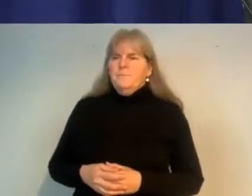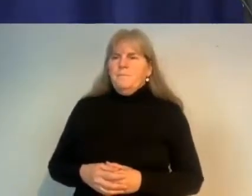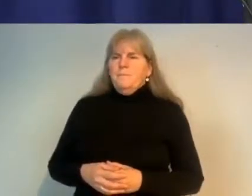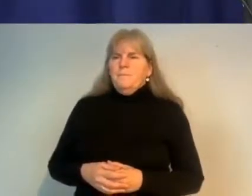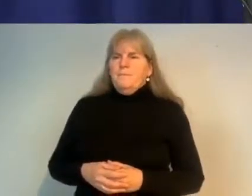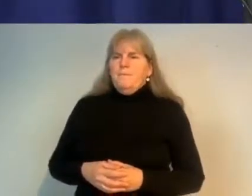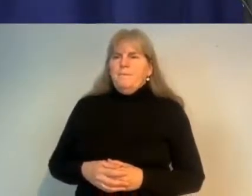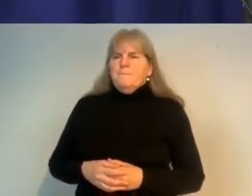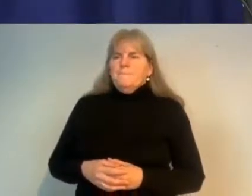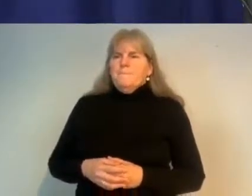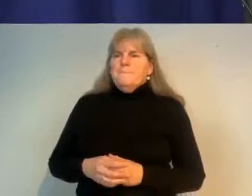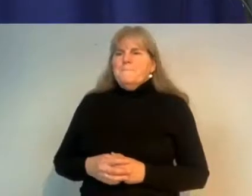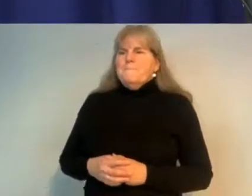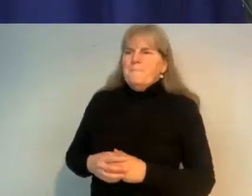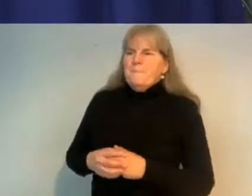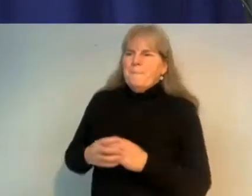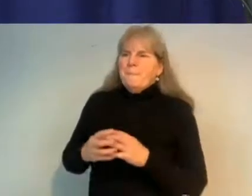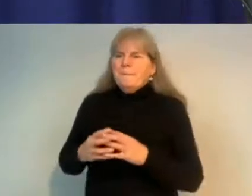Okay.